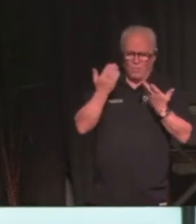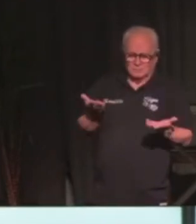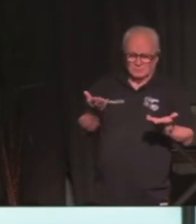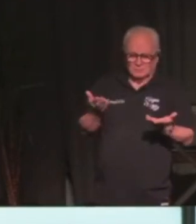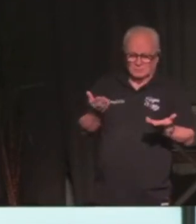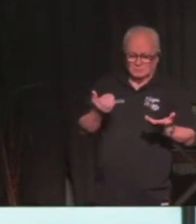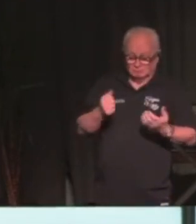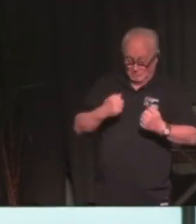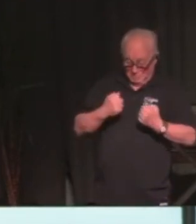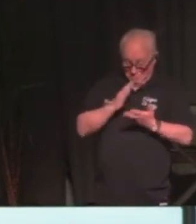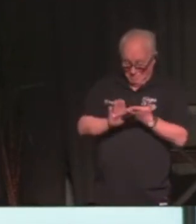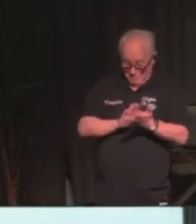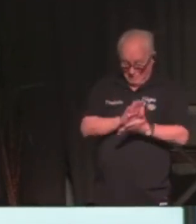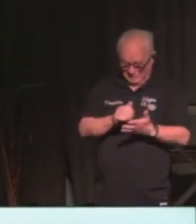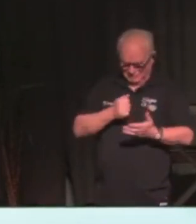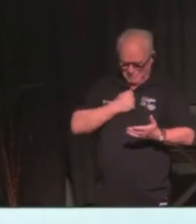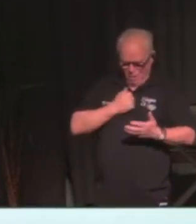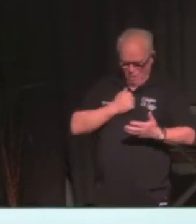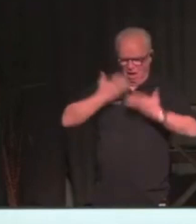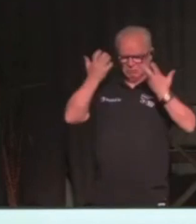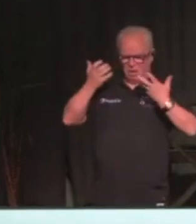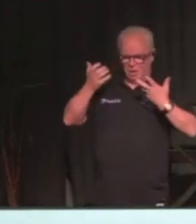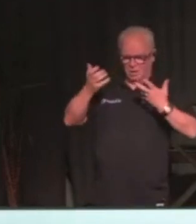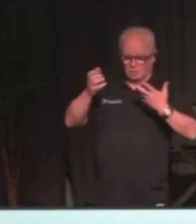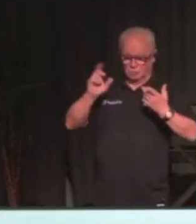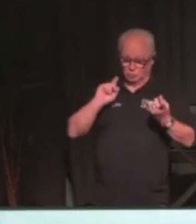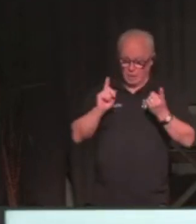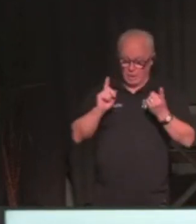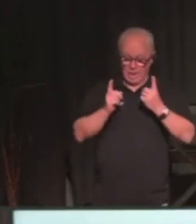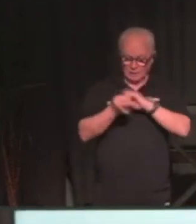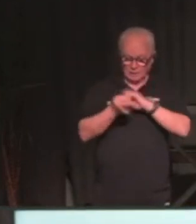our anger is substituted for our prayers.